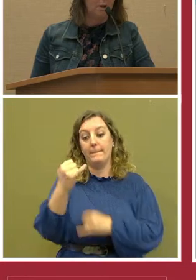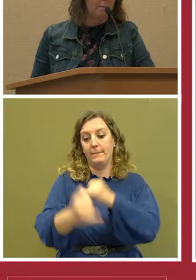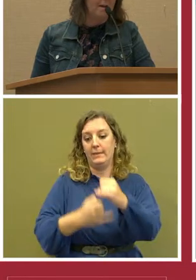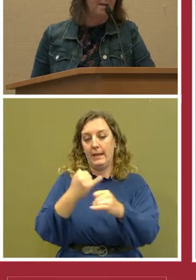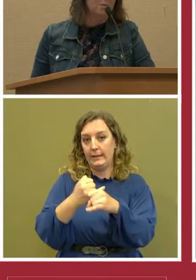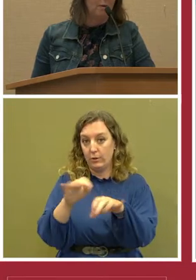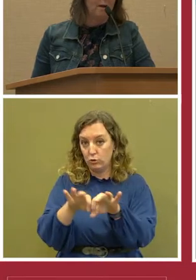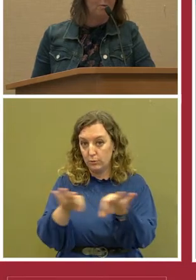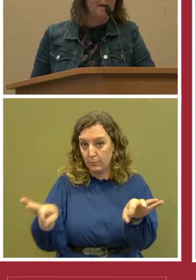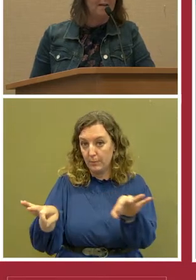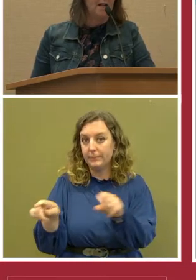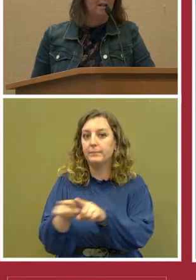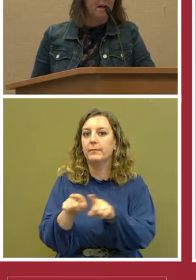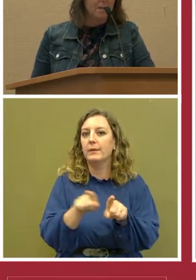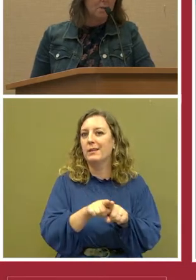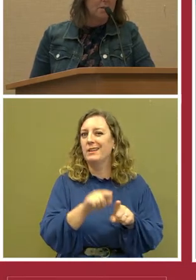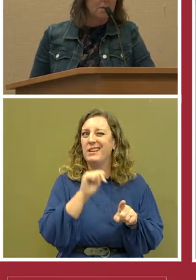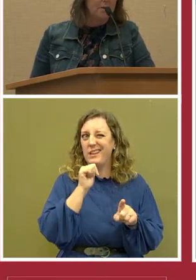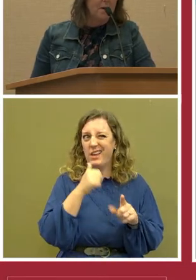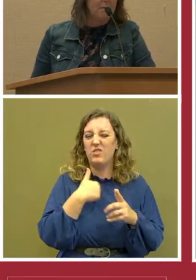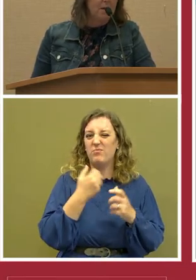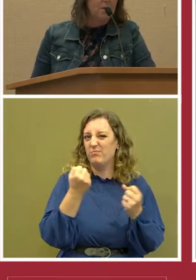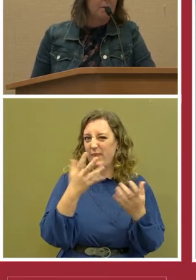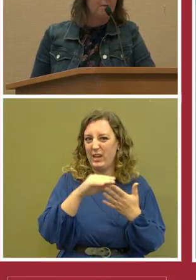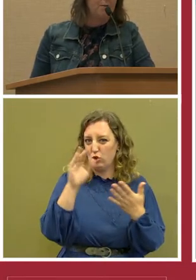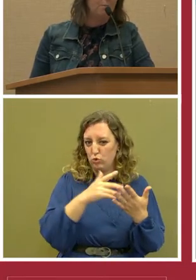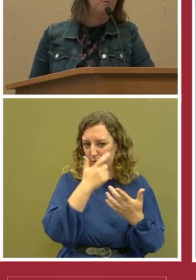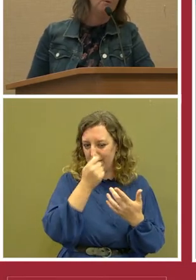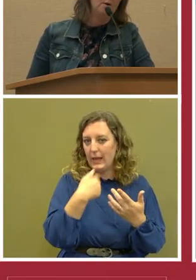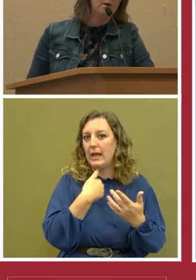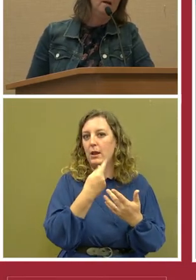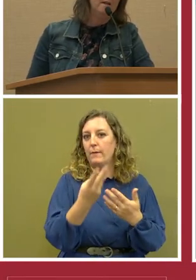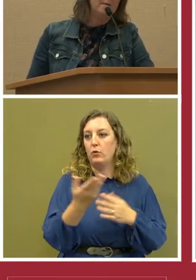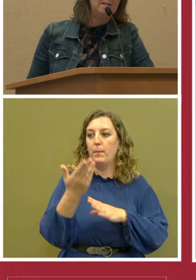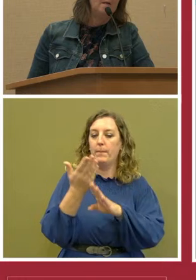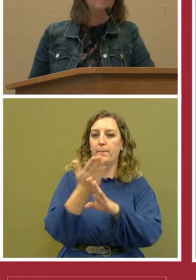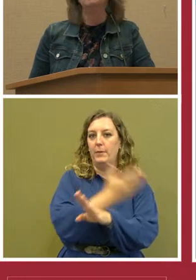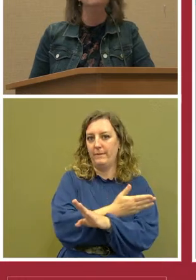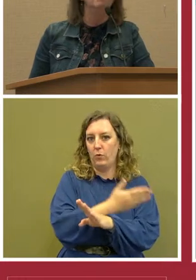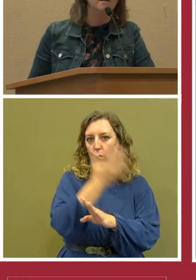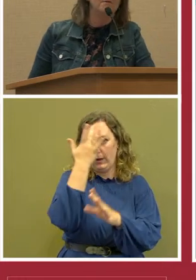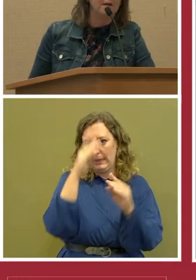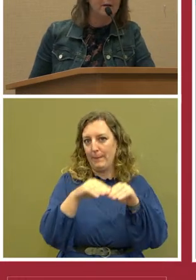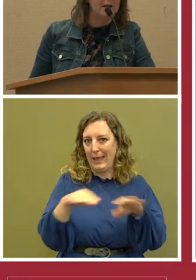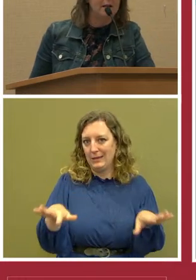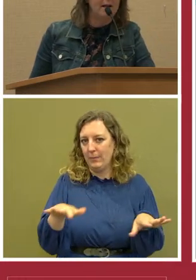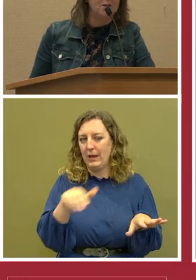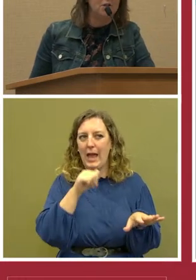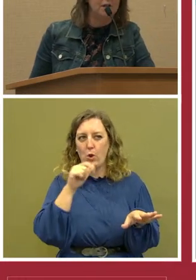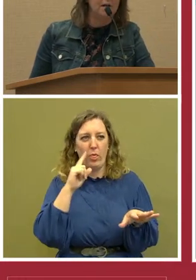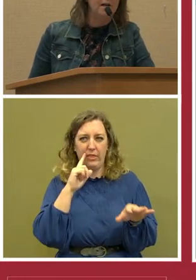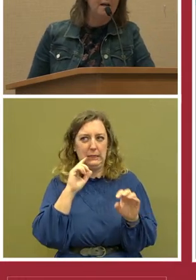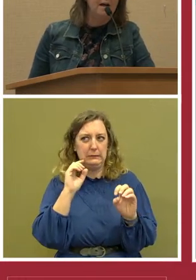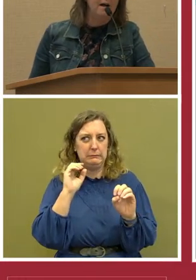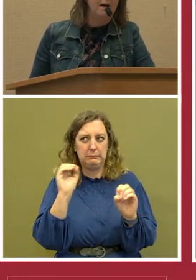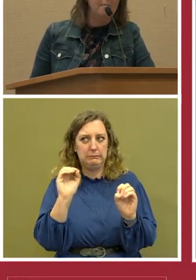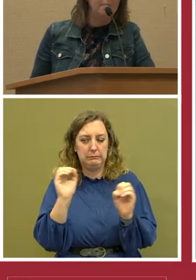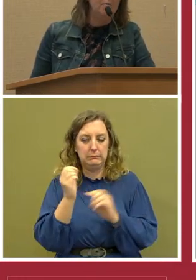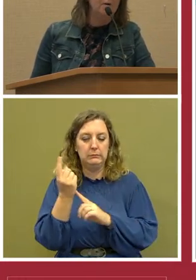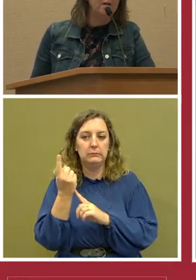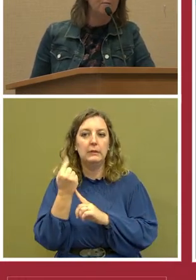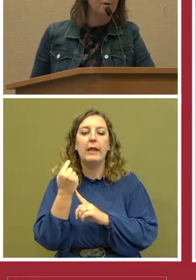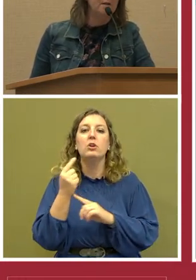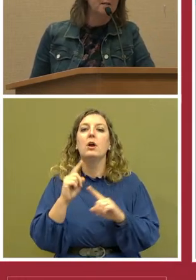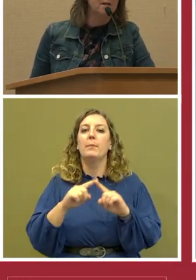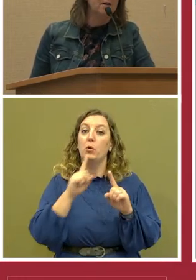international diploma as well. We haven't had a lot of students do that over the years. We had a few before the pandemic. I don't think we had any last year.